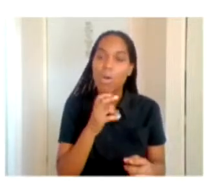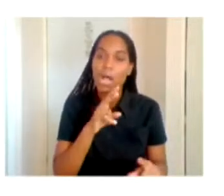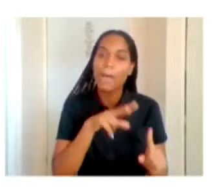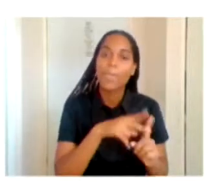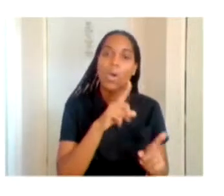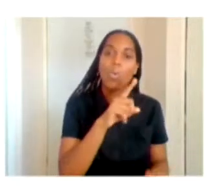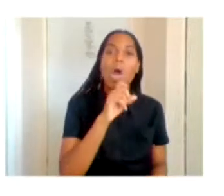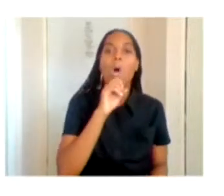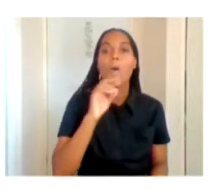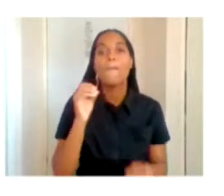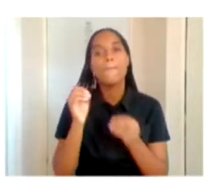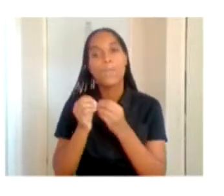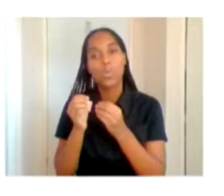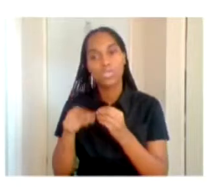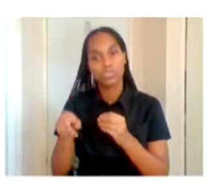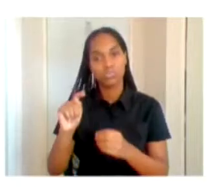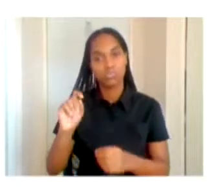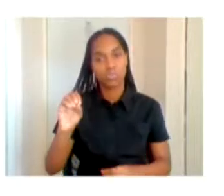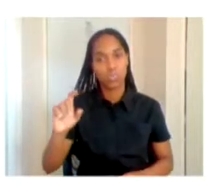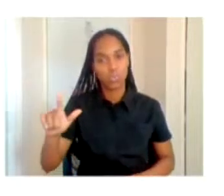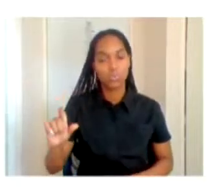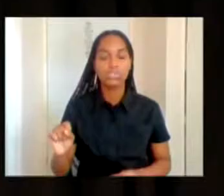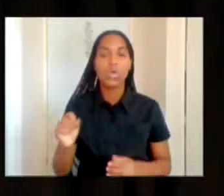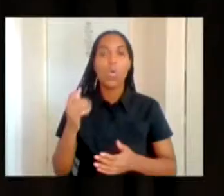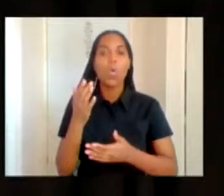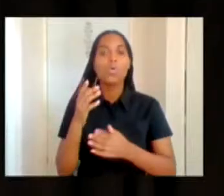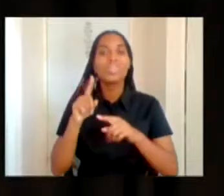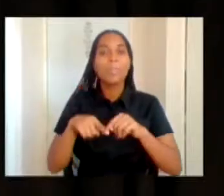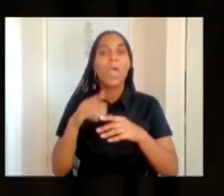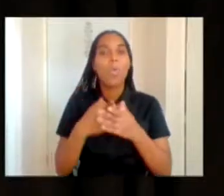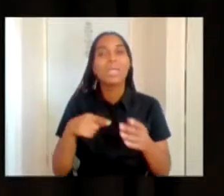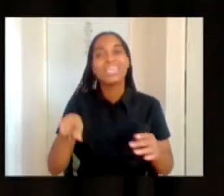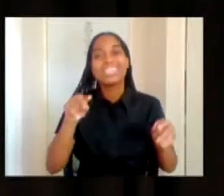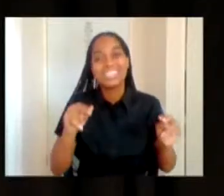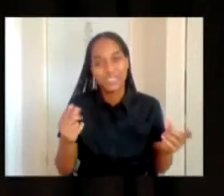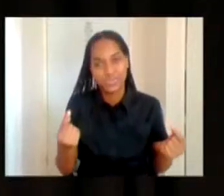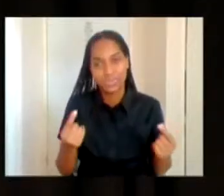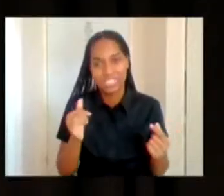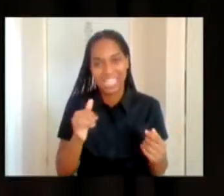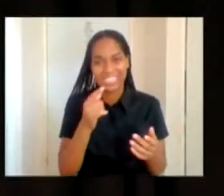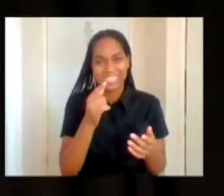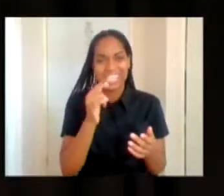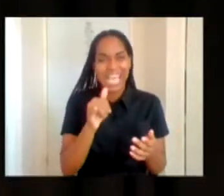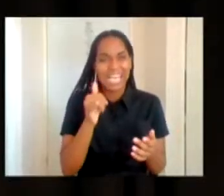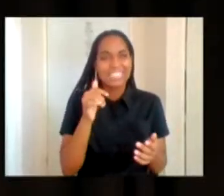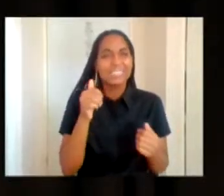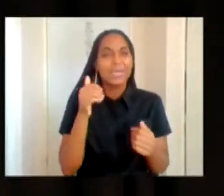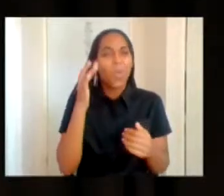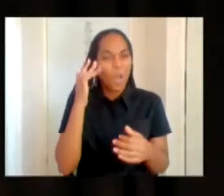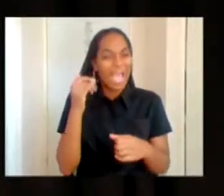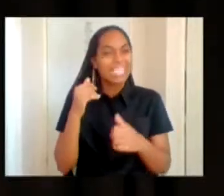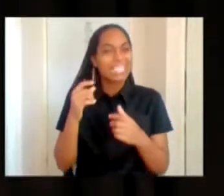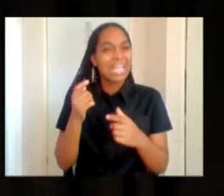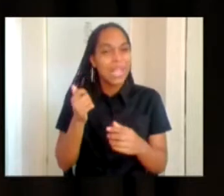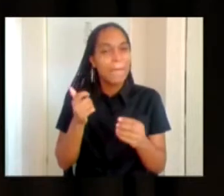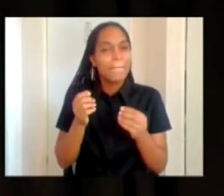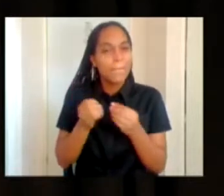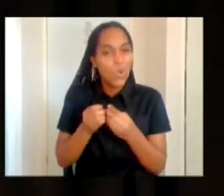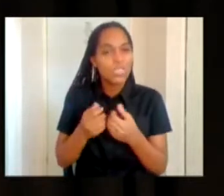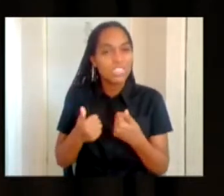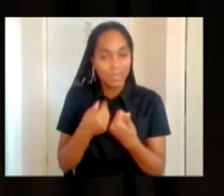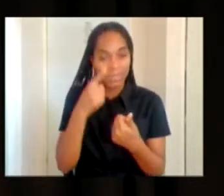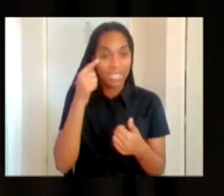these tools depending on what they need to do. And that's what makes it a little bit challenging, because almost every use